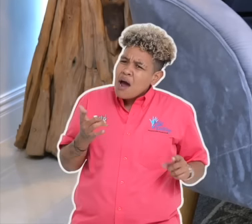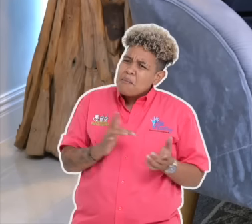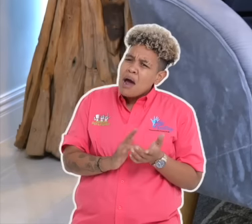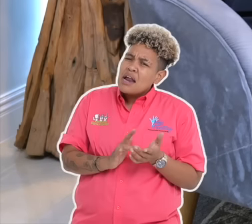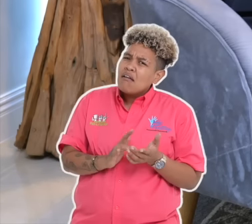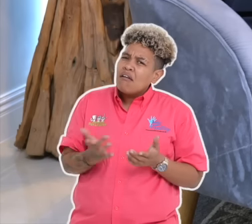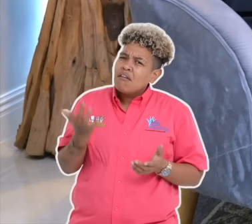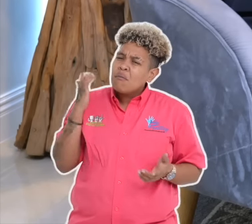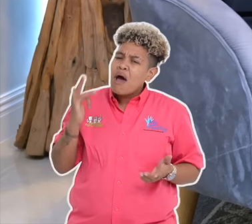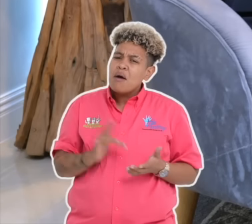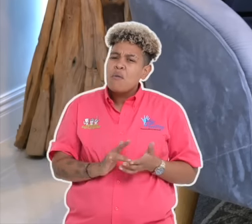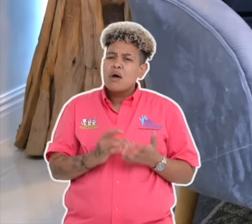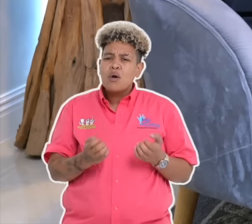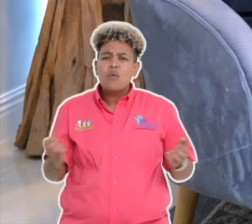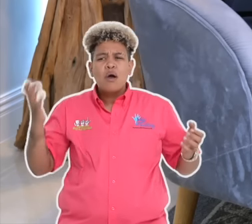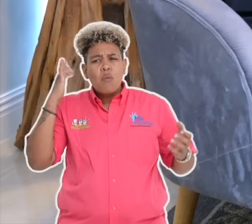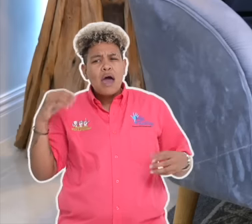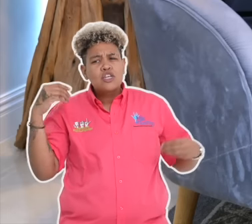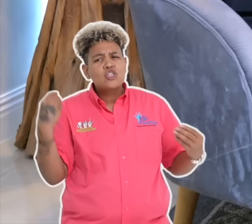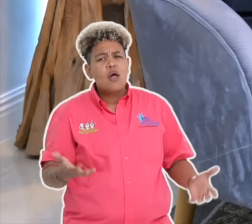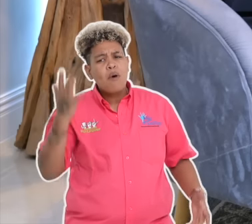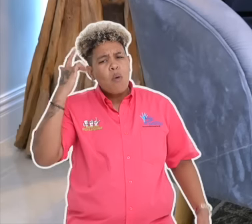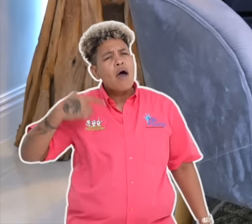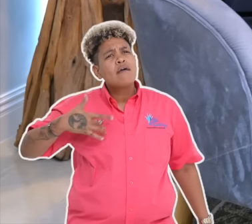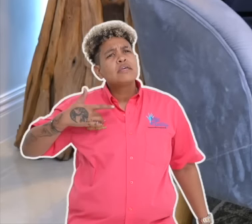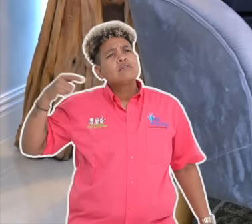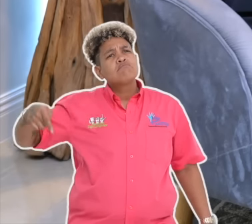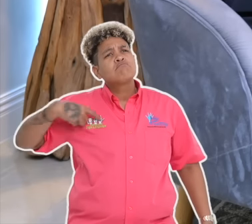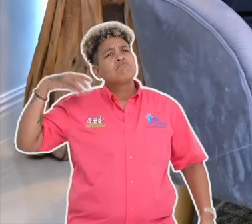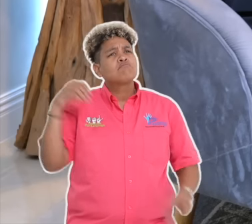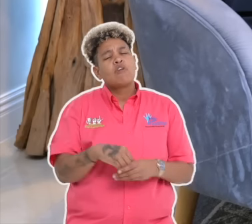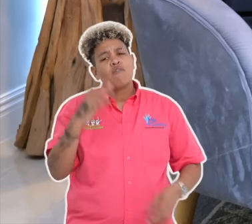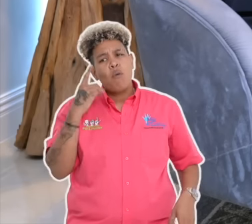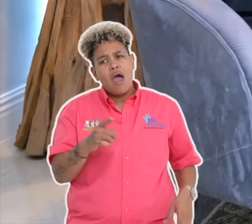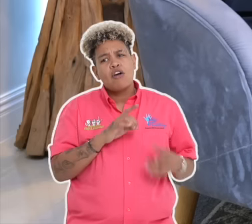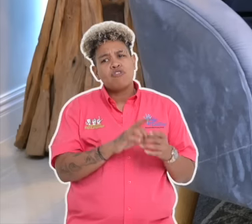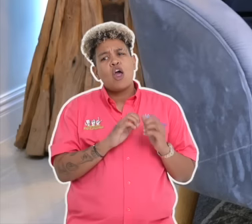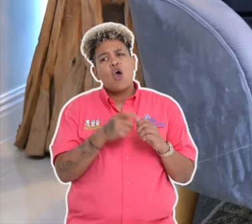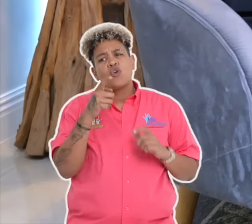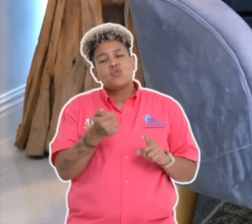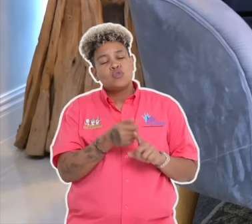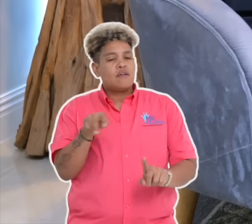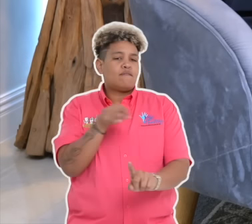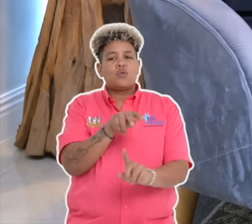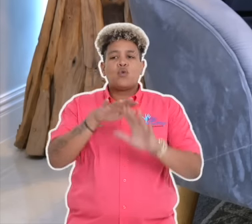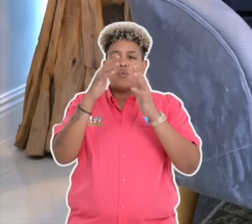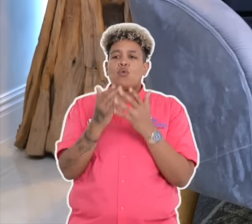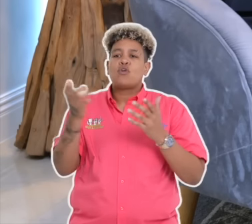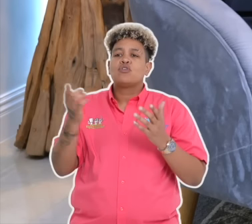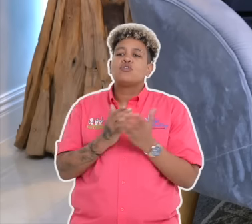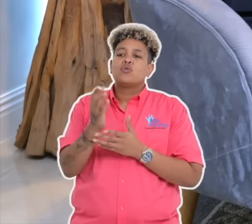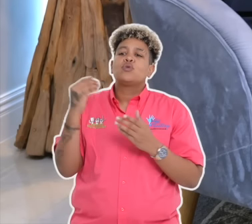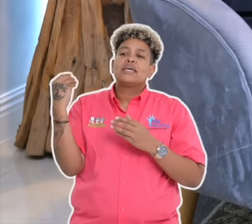But why medical? Why equipment? Why supplies? Why was that the important niche for you in terms of even how you view